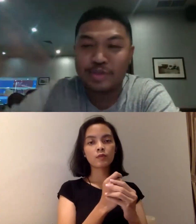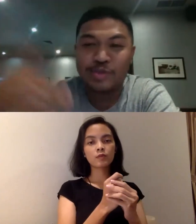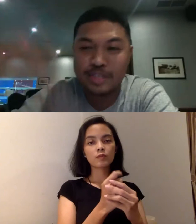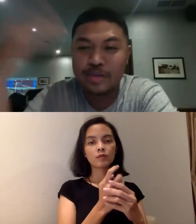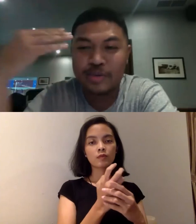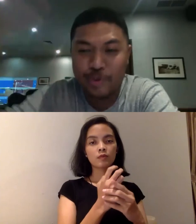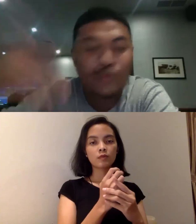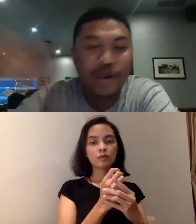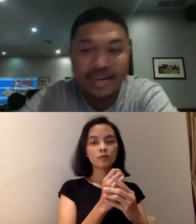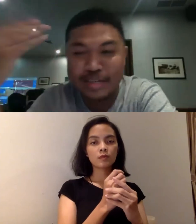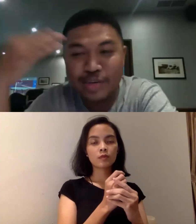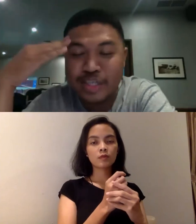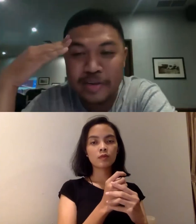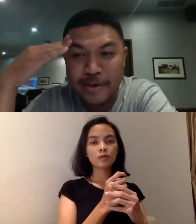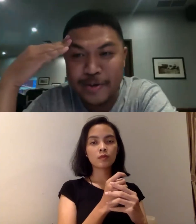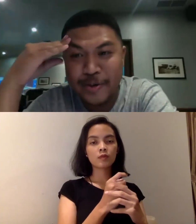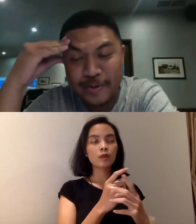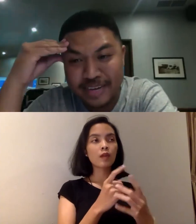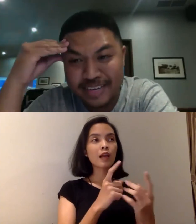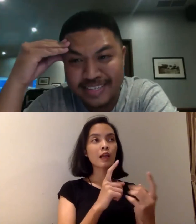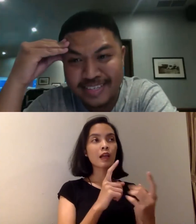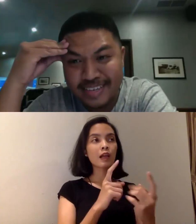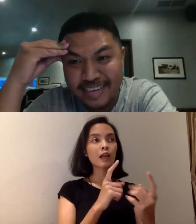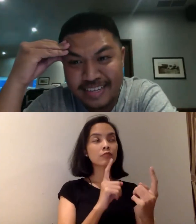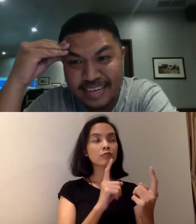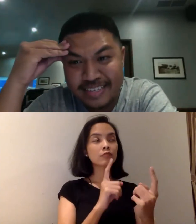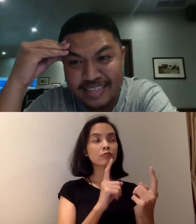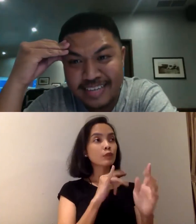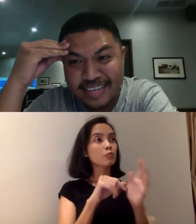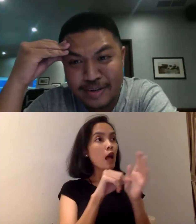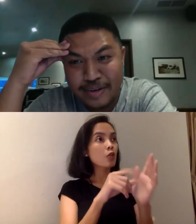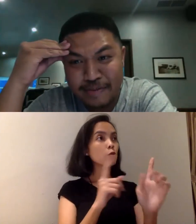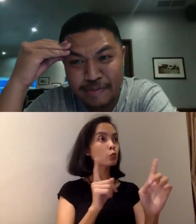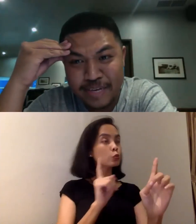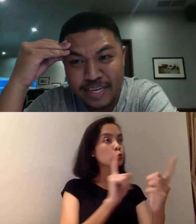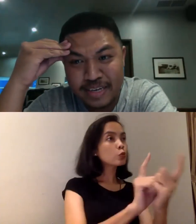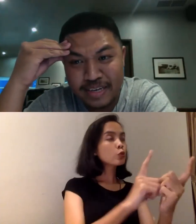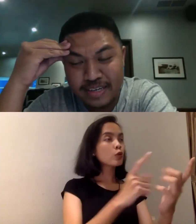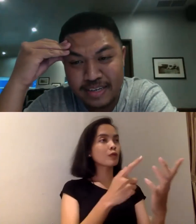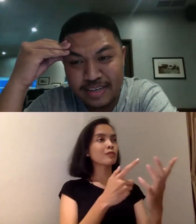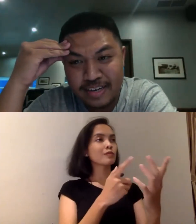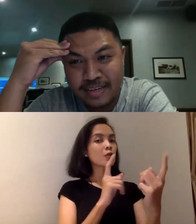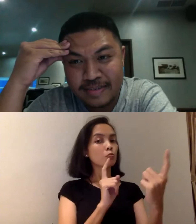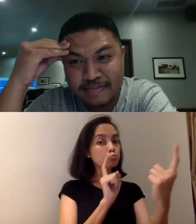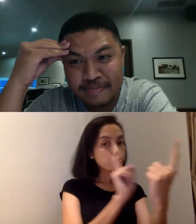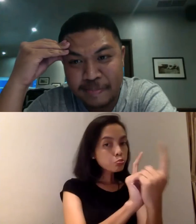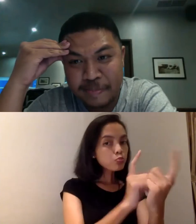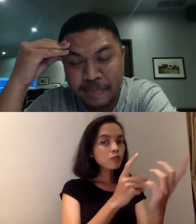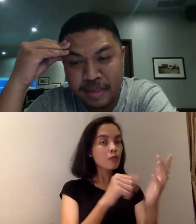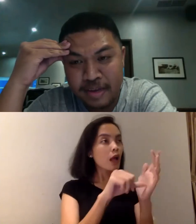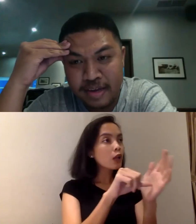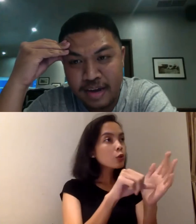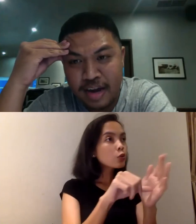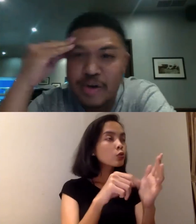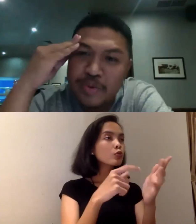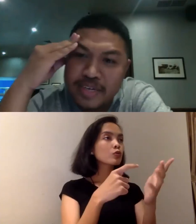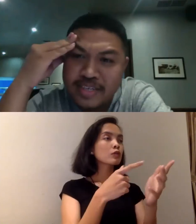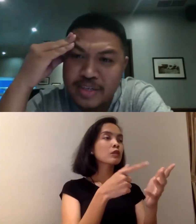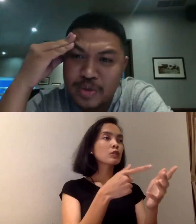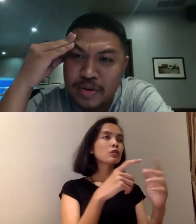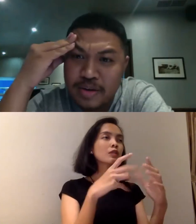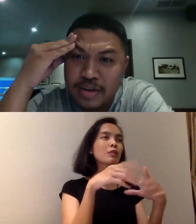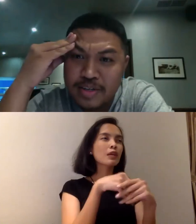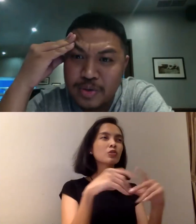run into each other, you know. That is a love for me. And I don't know,